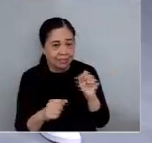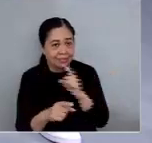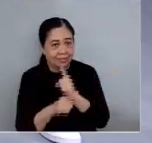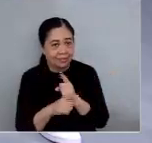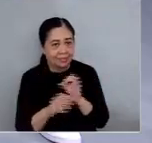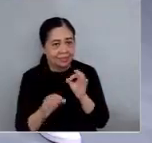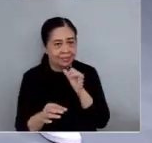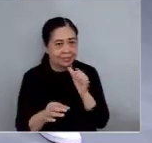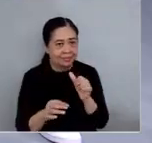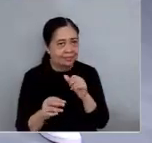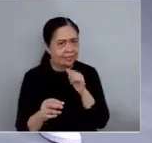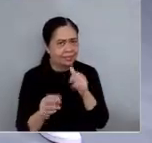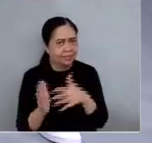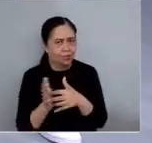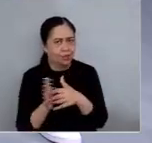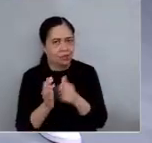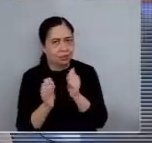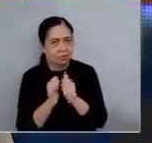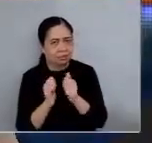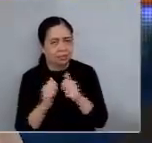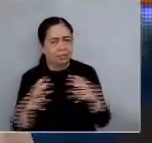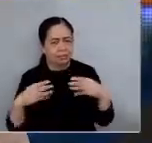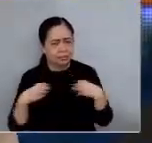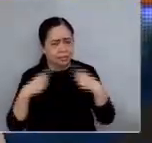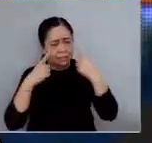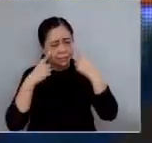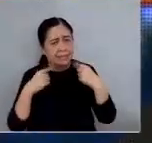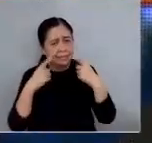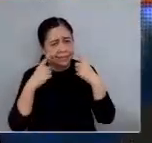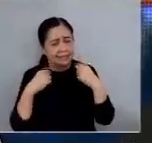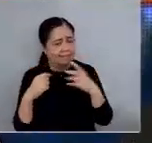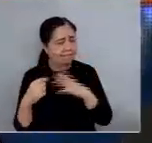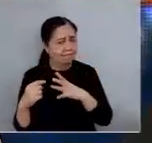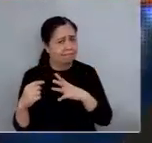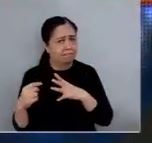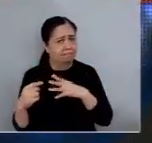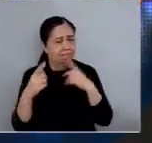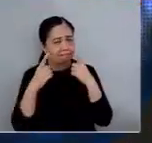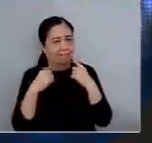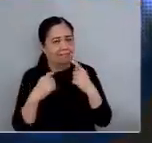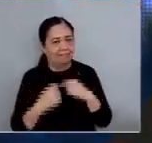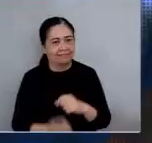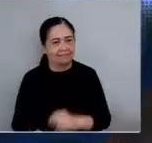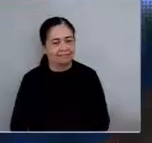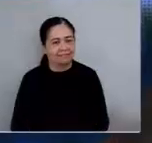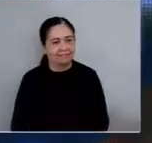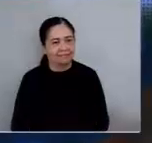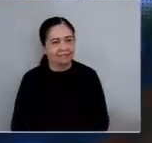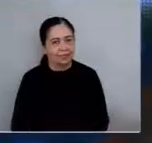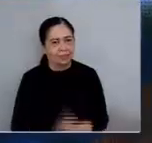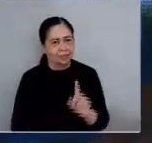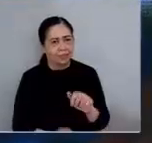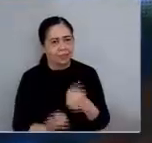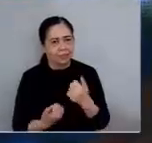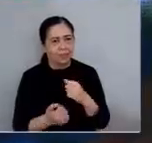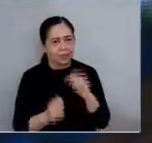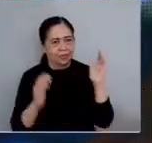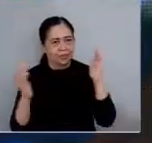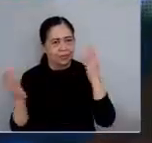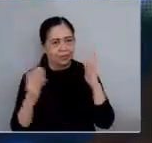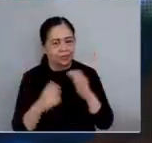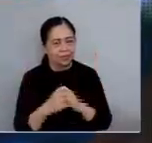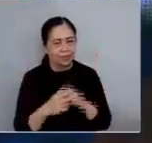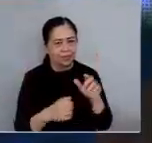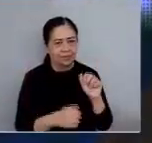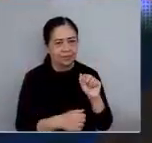a weakness. Everyone, we need to cry once in a while. How is this different from your previous works? Anong pinagkaiba nito, itong album